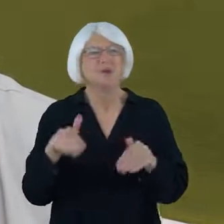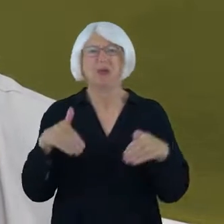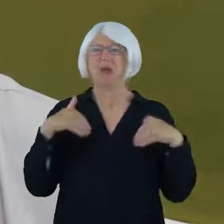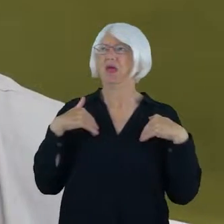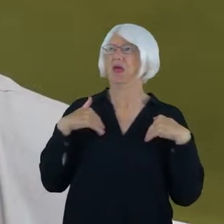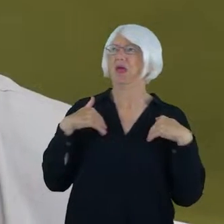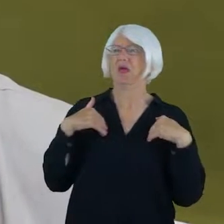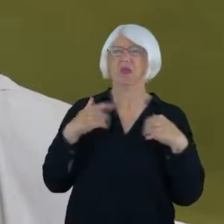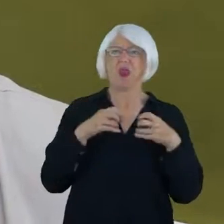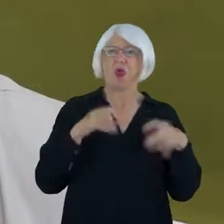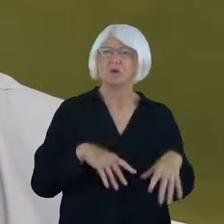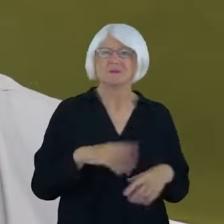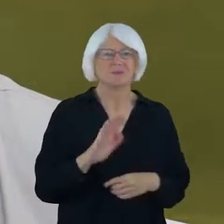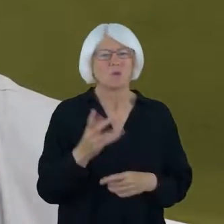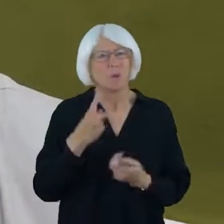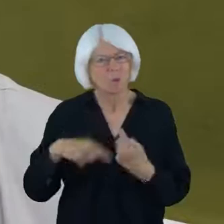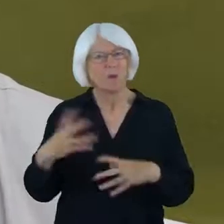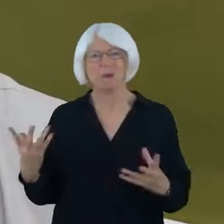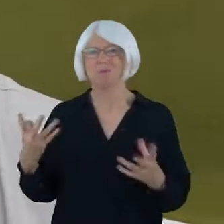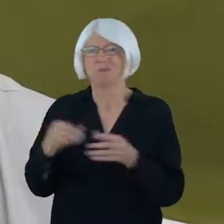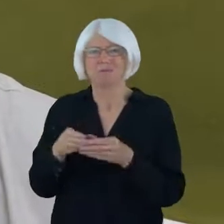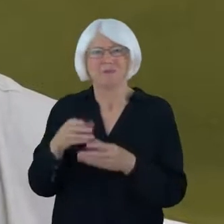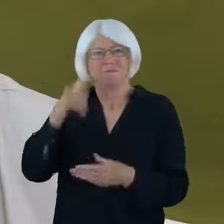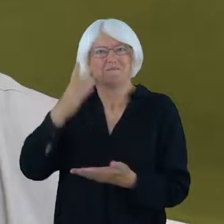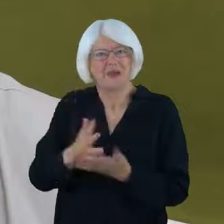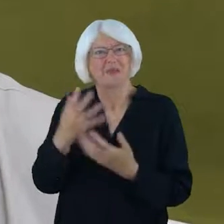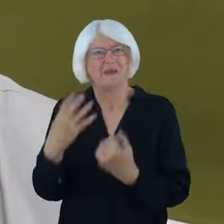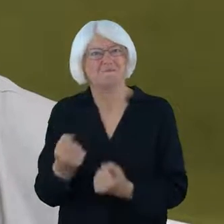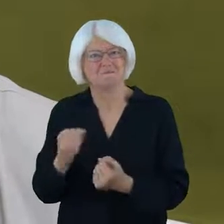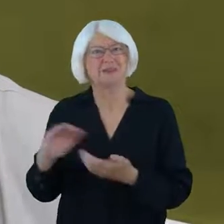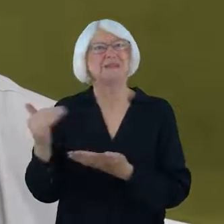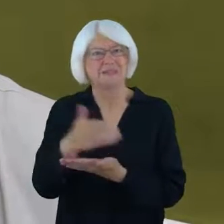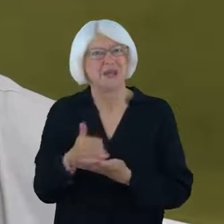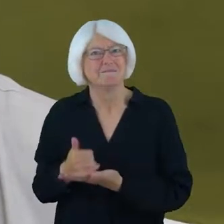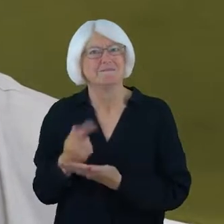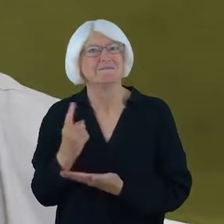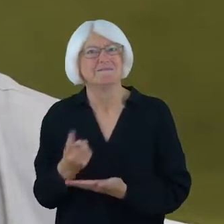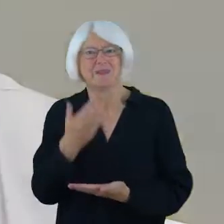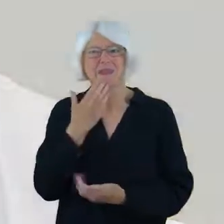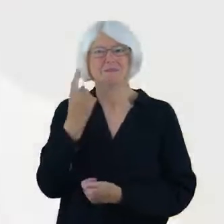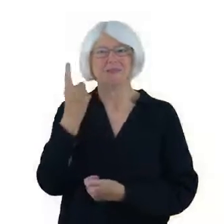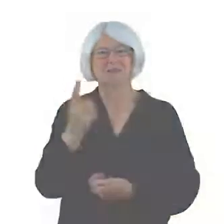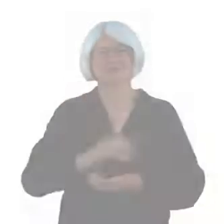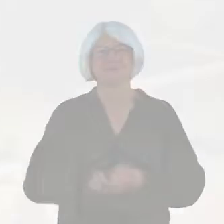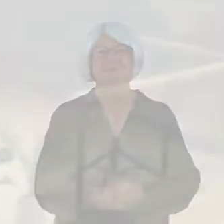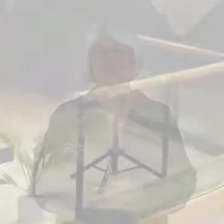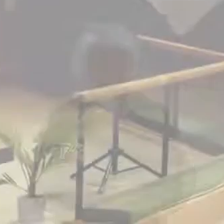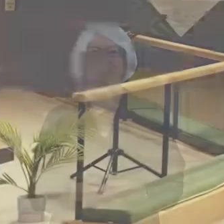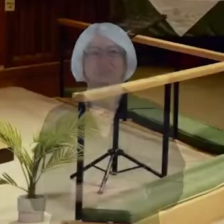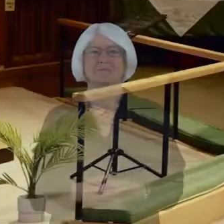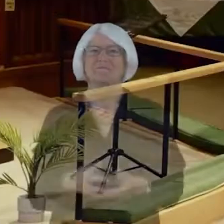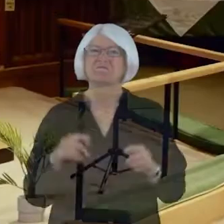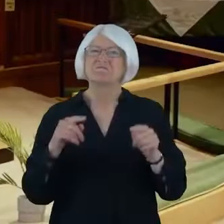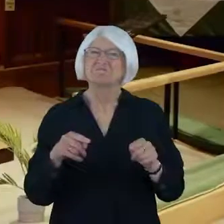and so are lost, but among those who have faith and so are saved. Thanks be to God.